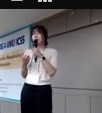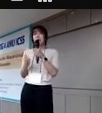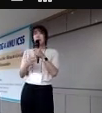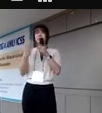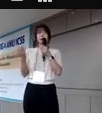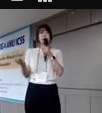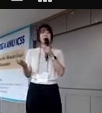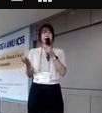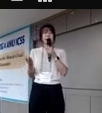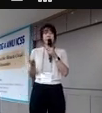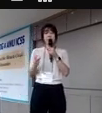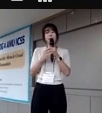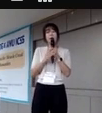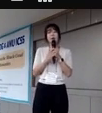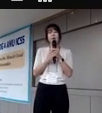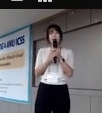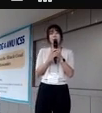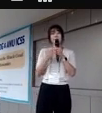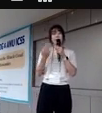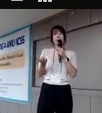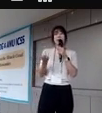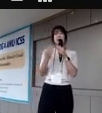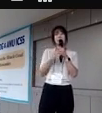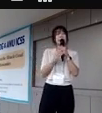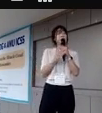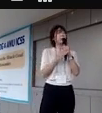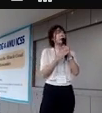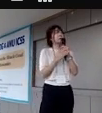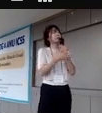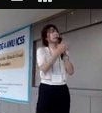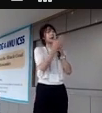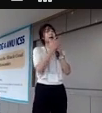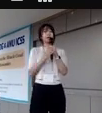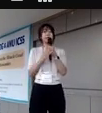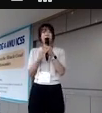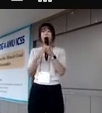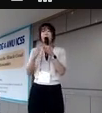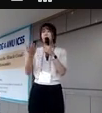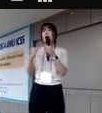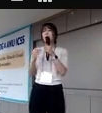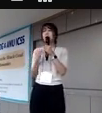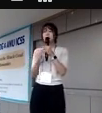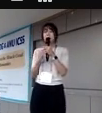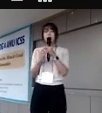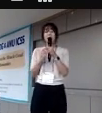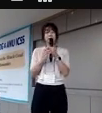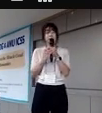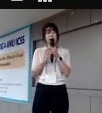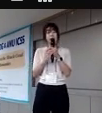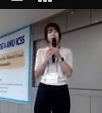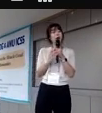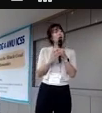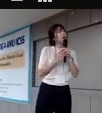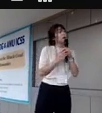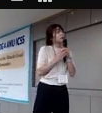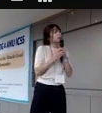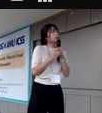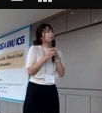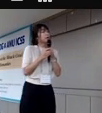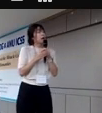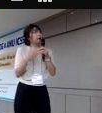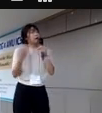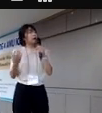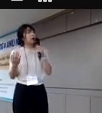for it. It's not just random, and pragmatics could actually help us understand why we have such idiosyncrasies.